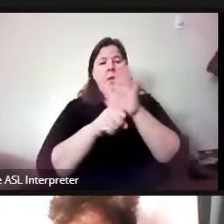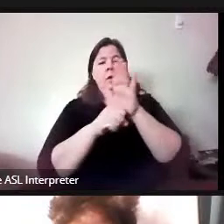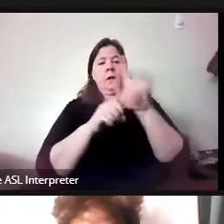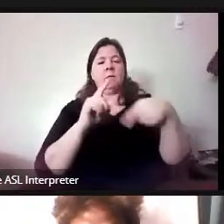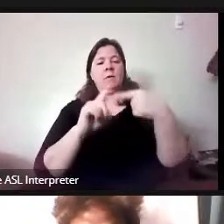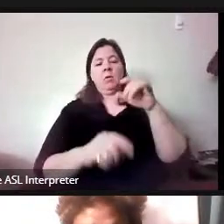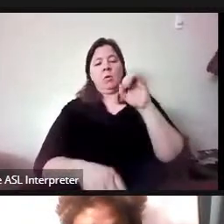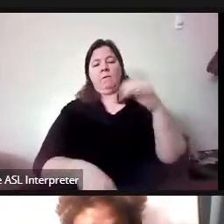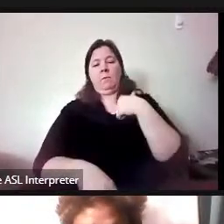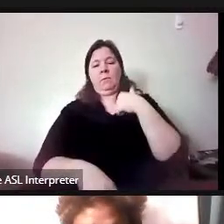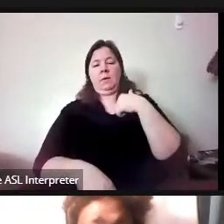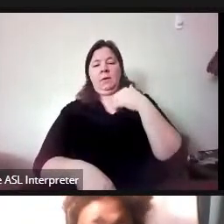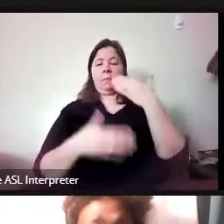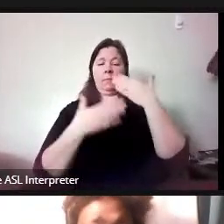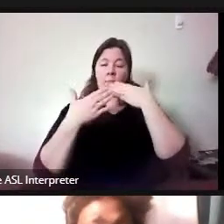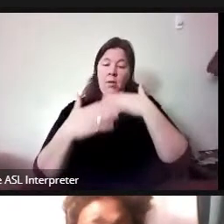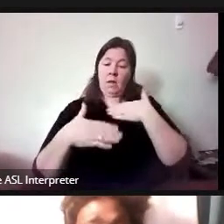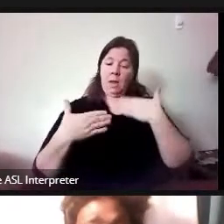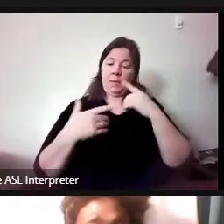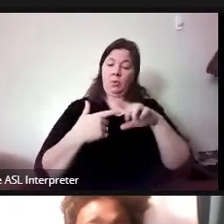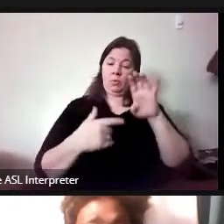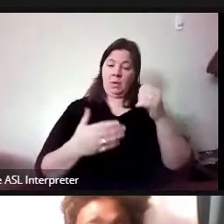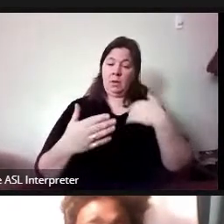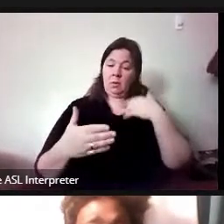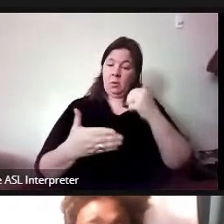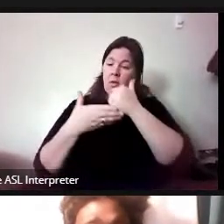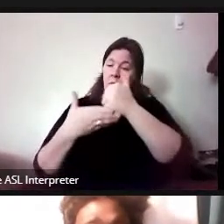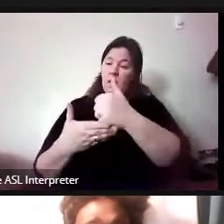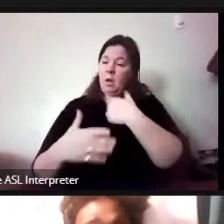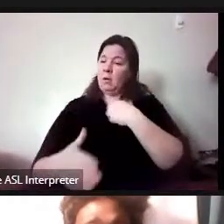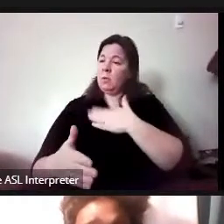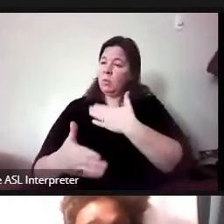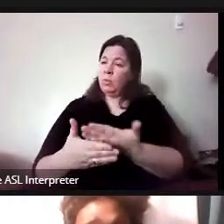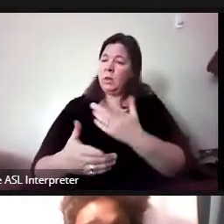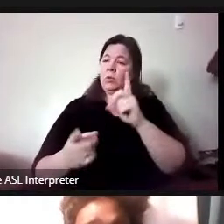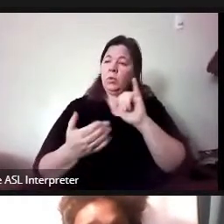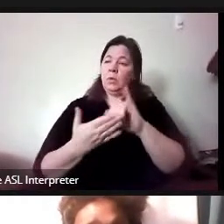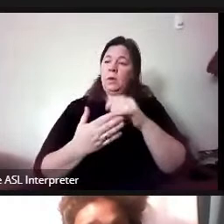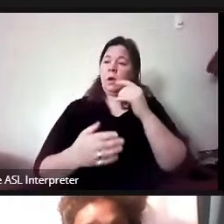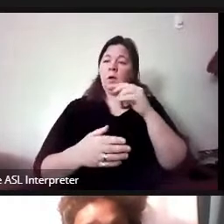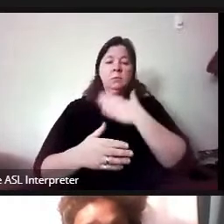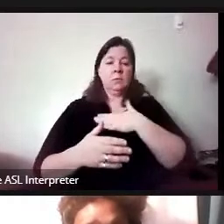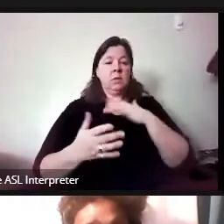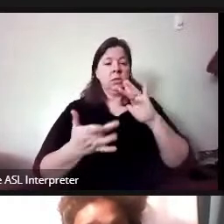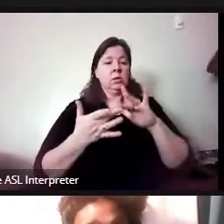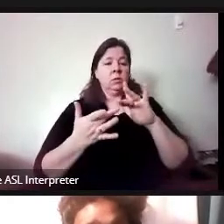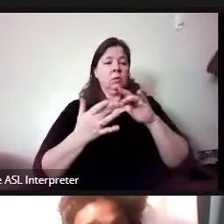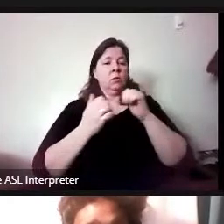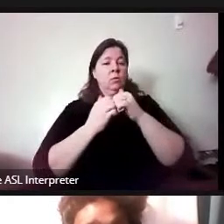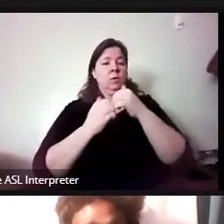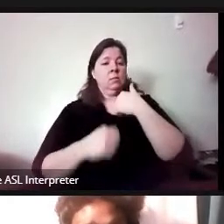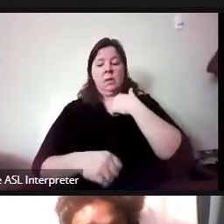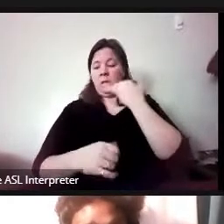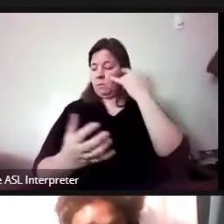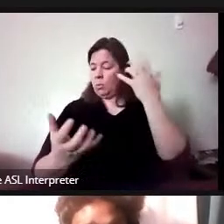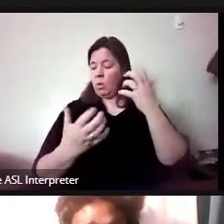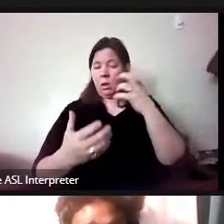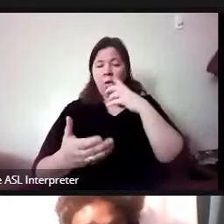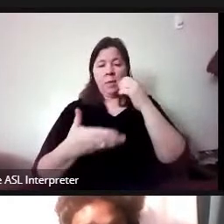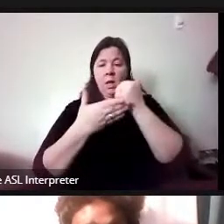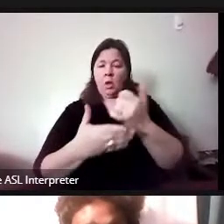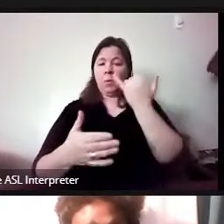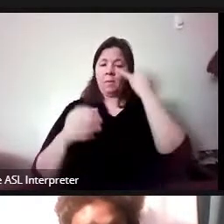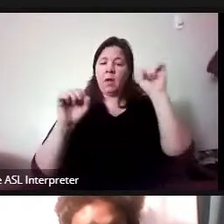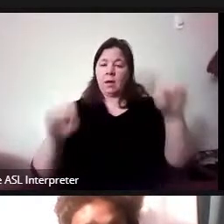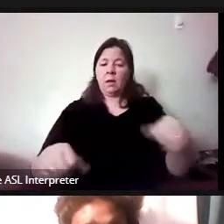be here. If I can help anybody, I'm always willing to do that. Give me a shout, and I'll be glad to help you out if I